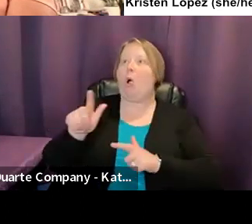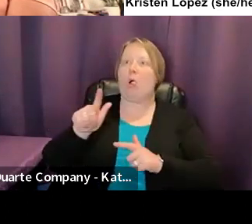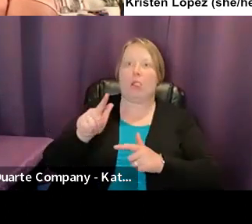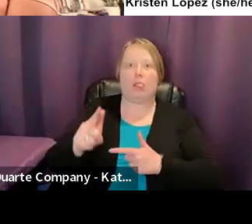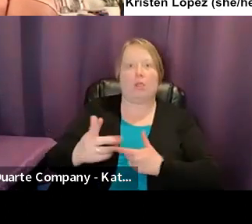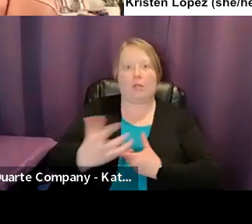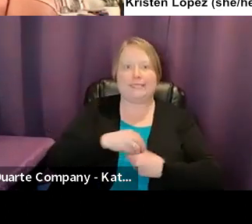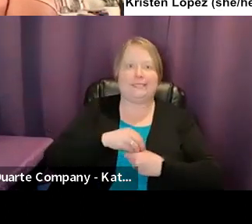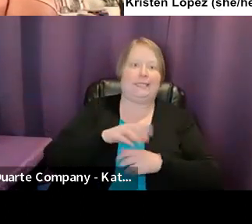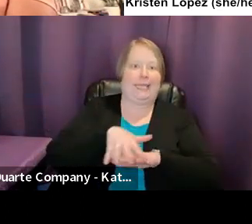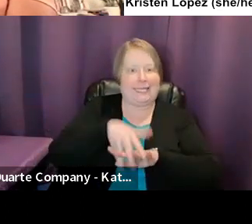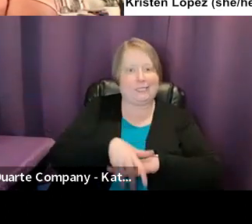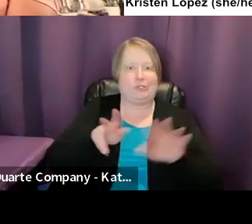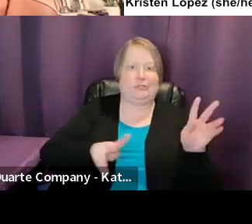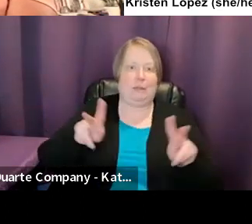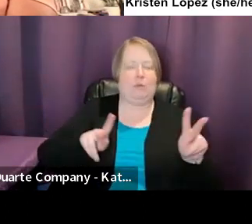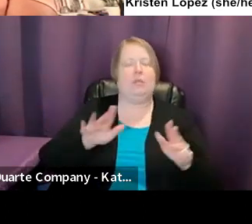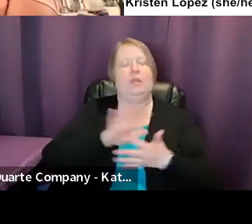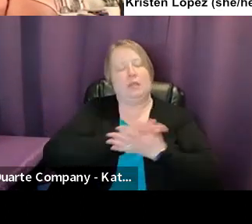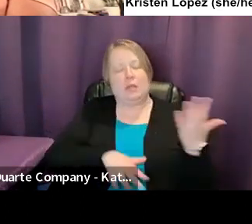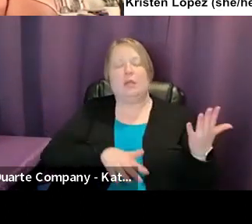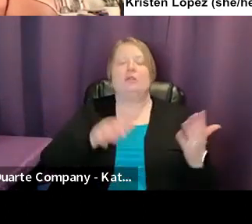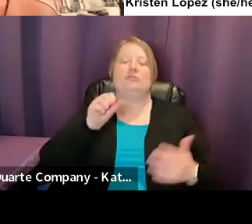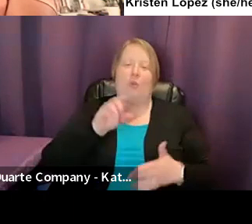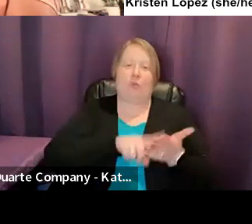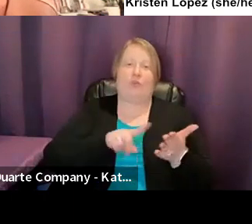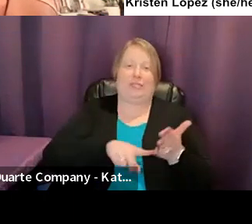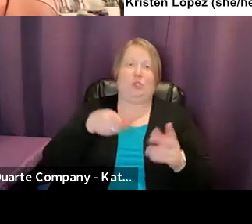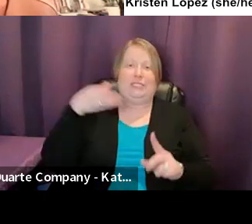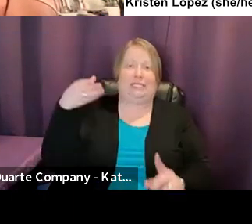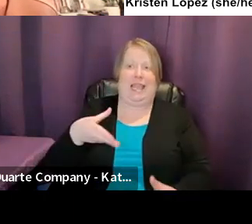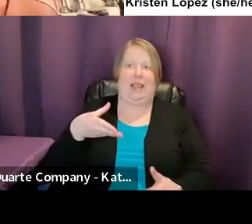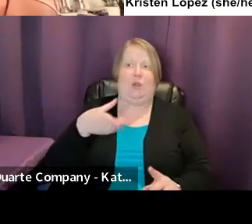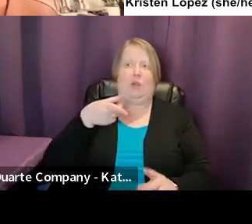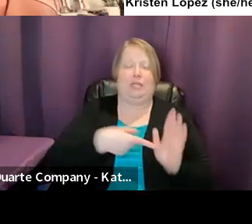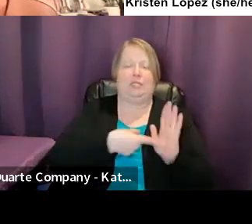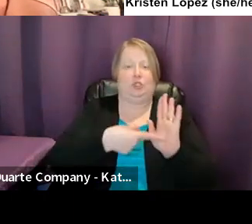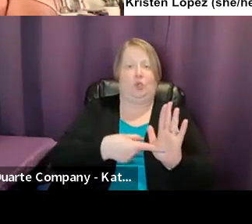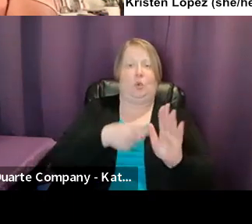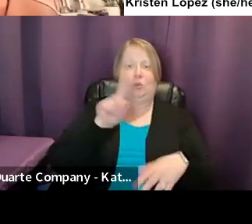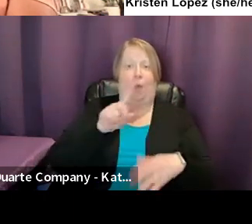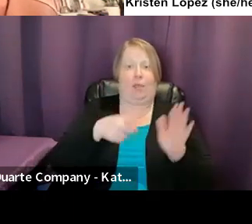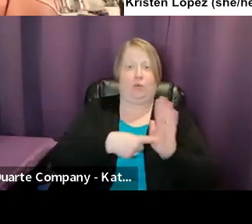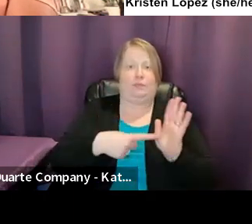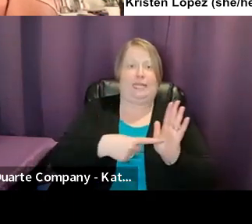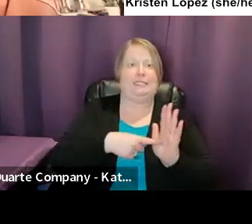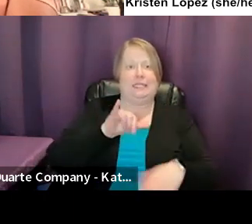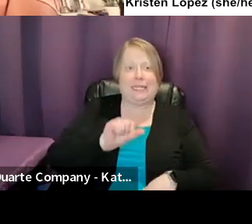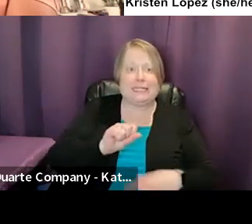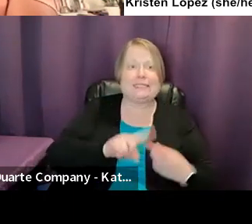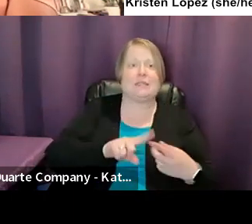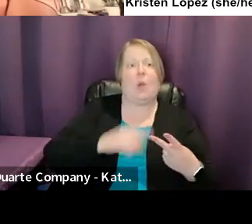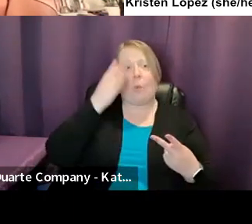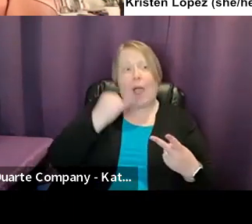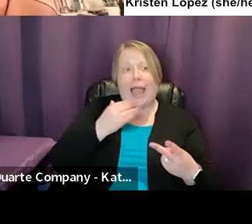So like, I mean, the research is there. It shows where the representation is, why it's